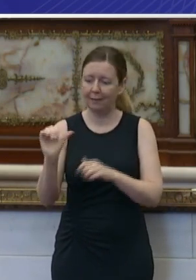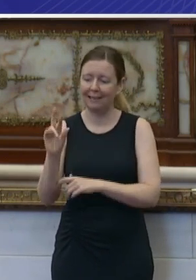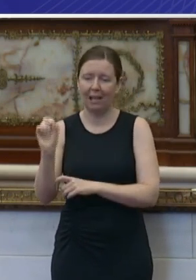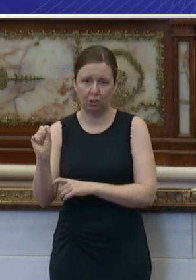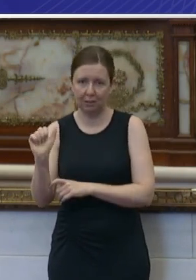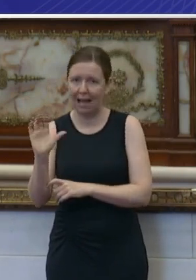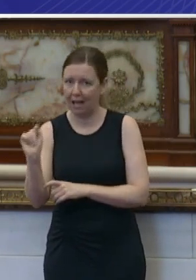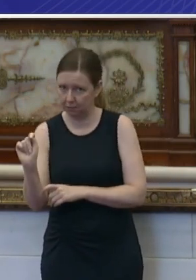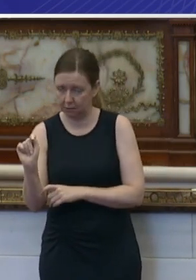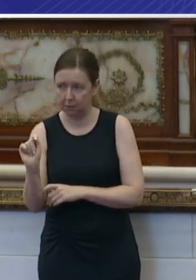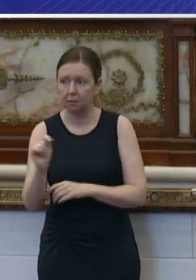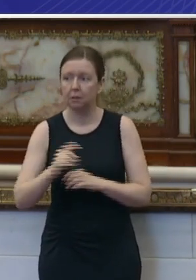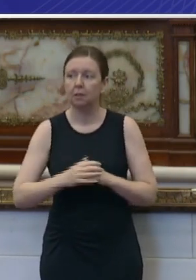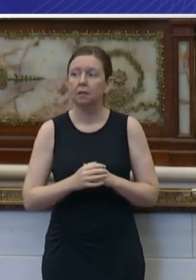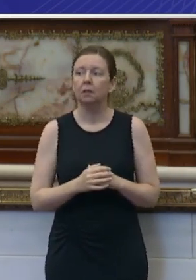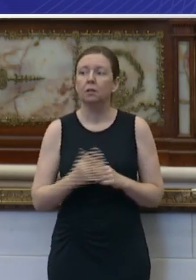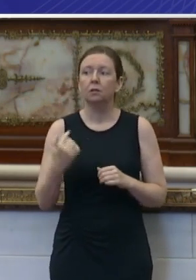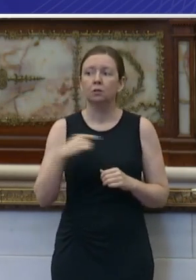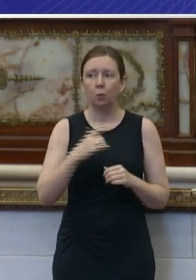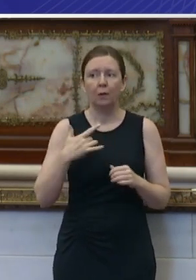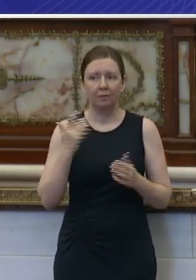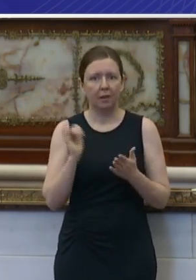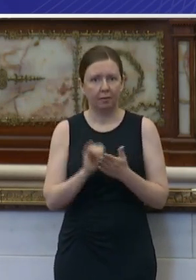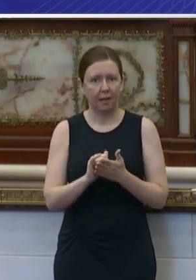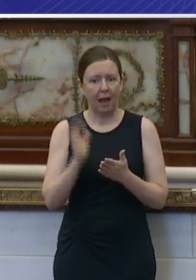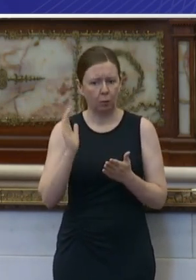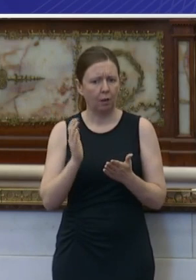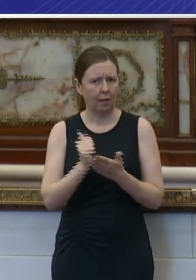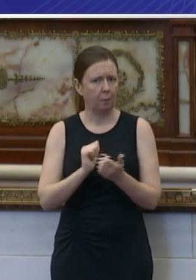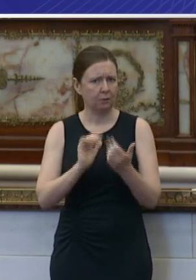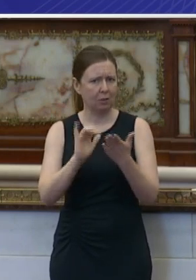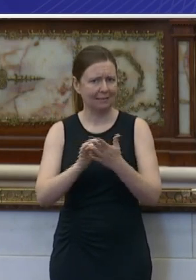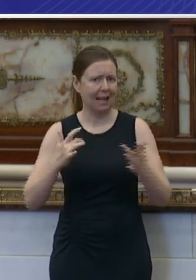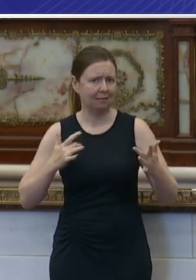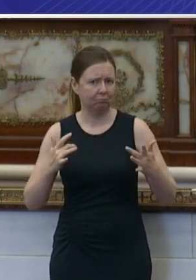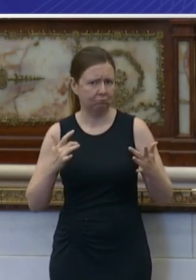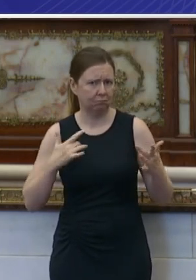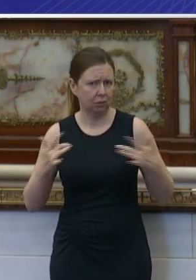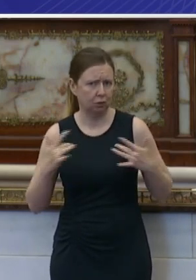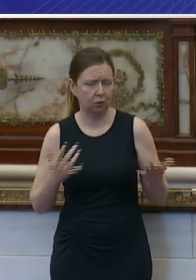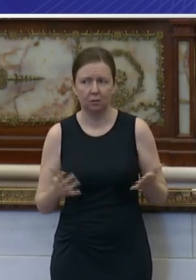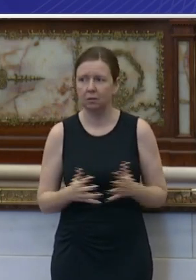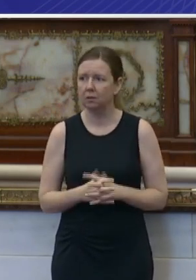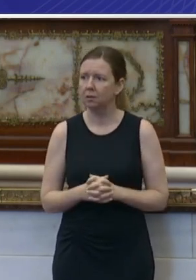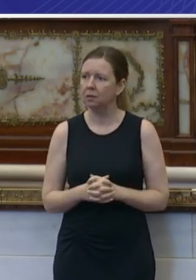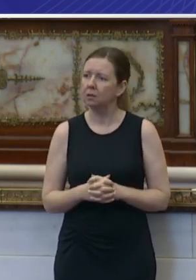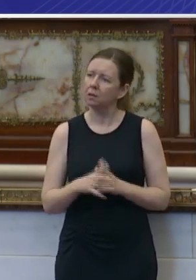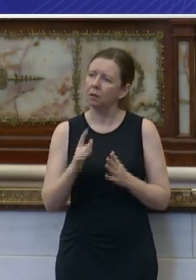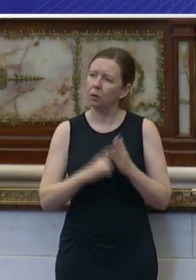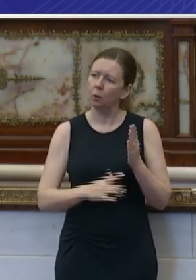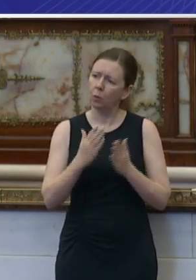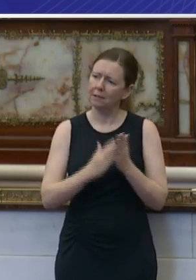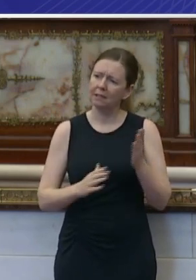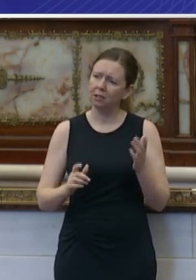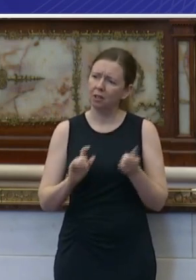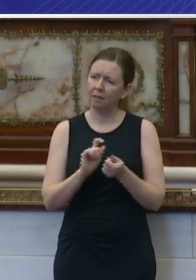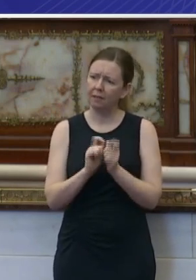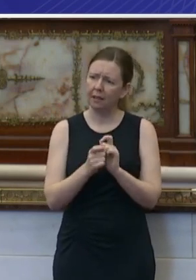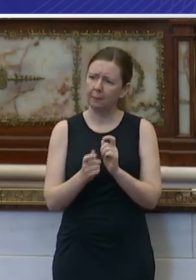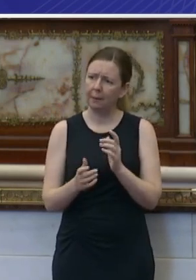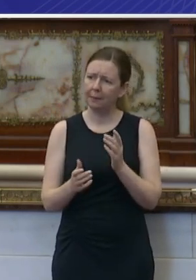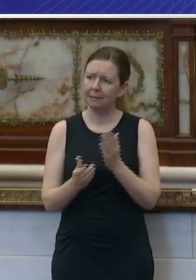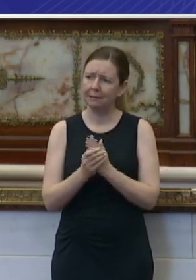Act. So we feel that does help address that issue. And I'm sorry, you're referring to what section of the amendments?